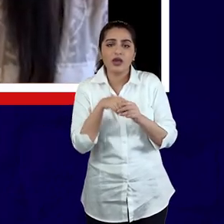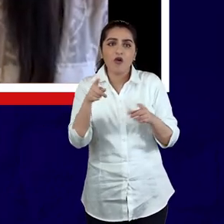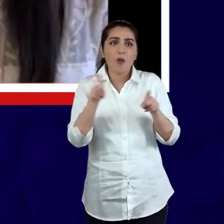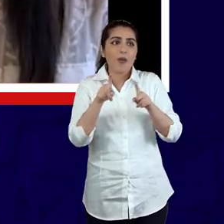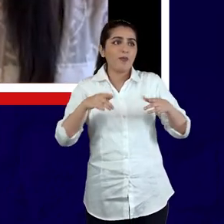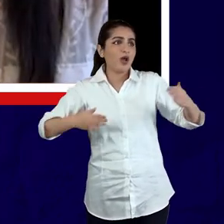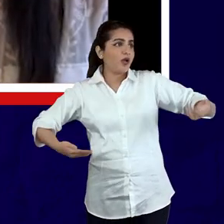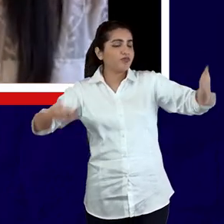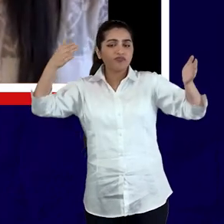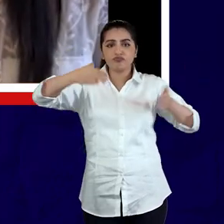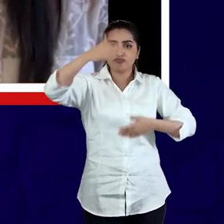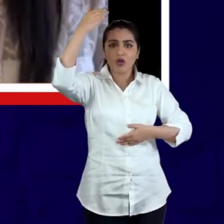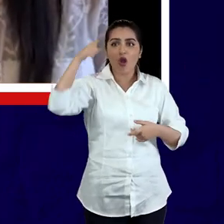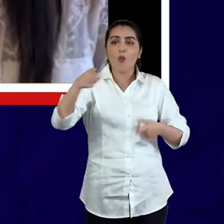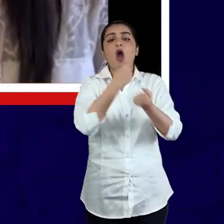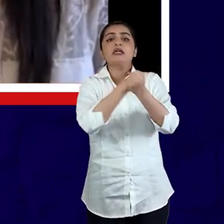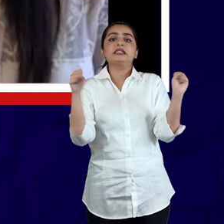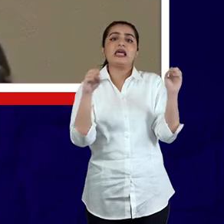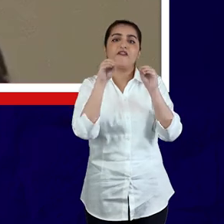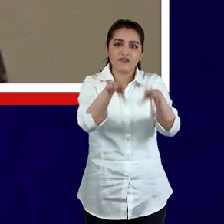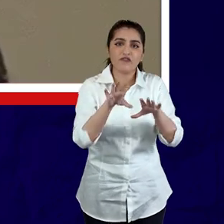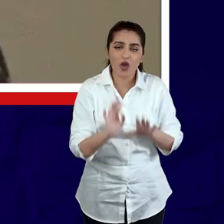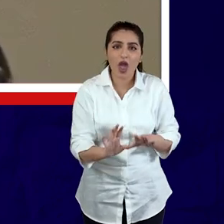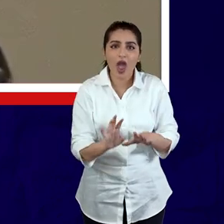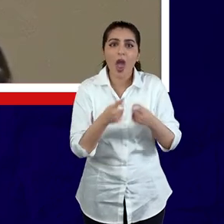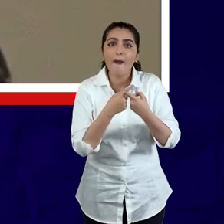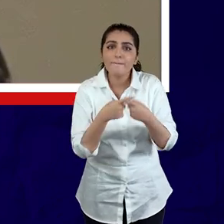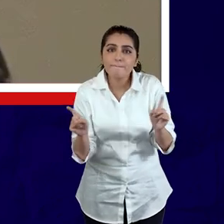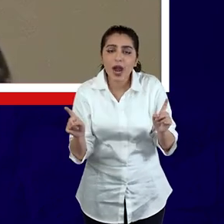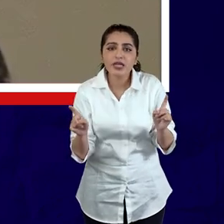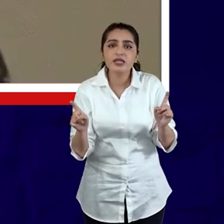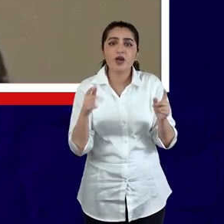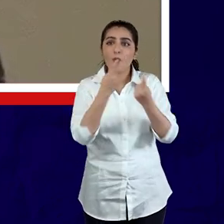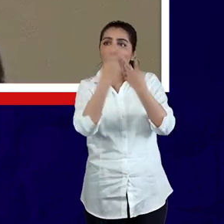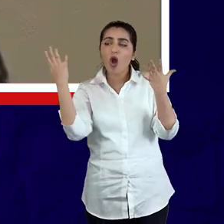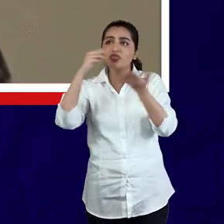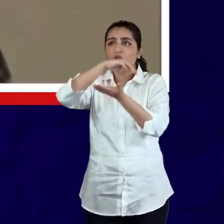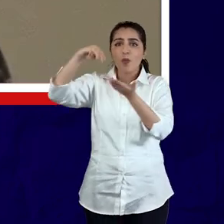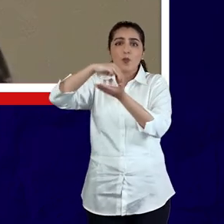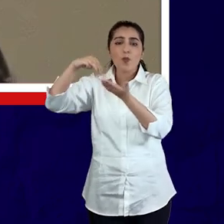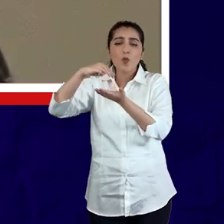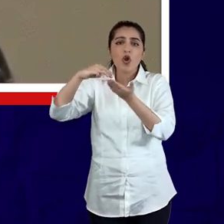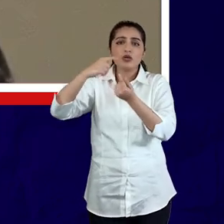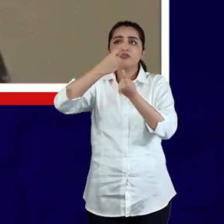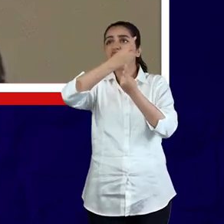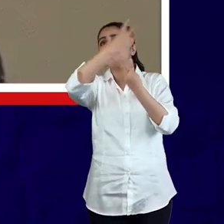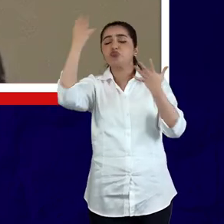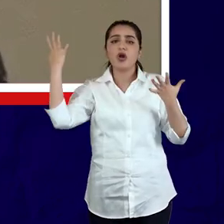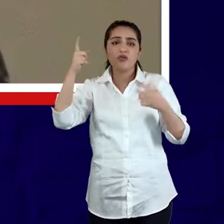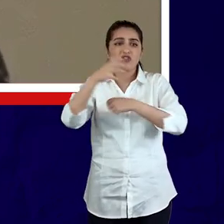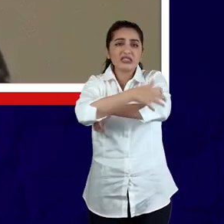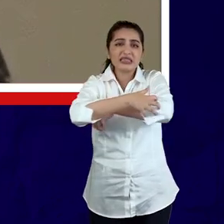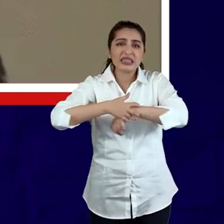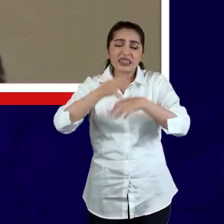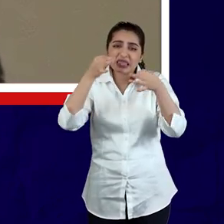a kind of a wall around or a boundary which will protect you. But the fact is that in most countries, the way the poverty levels